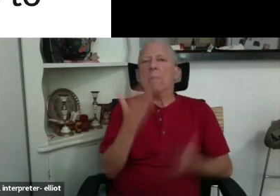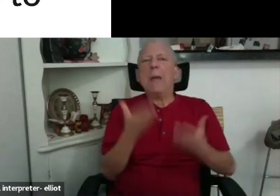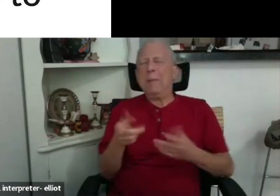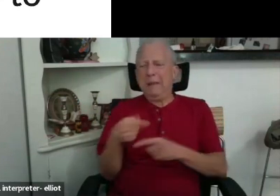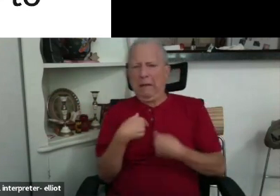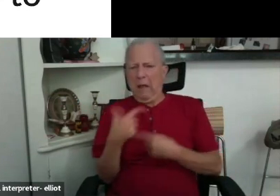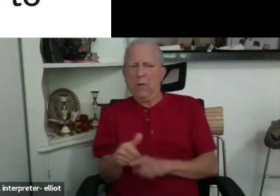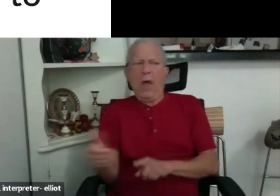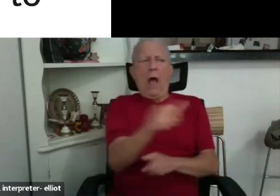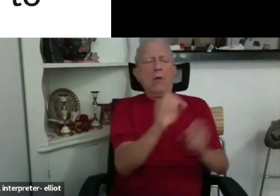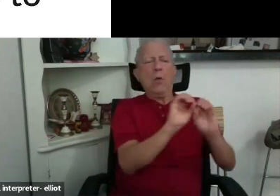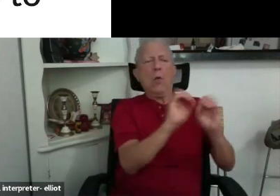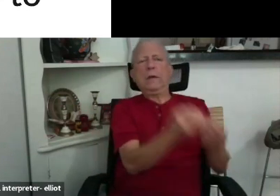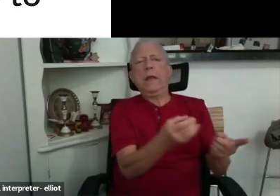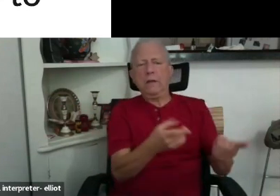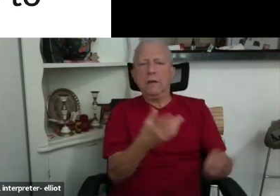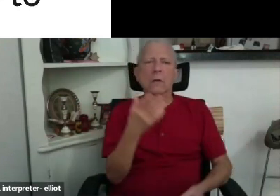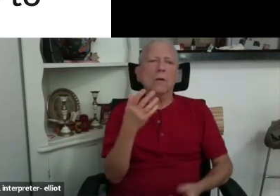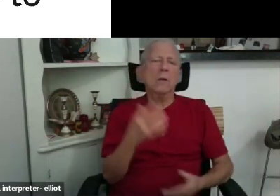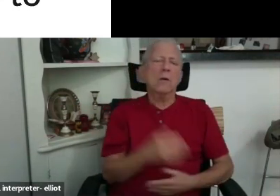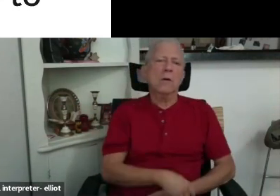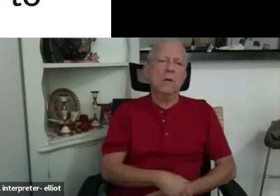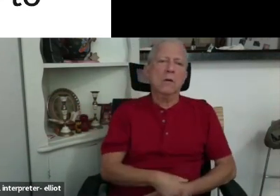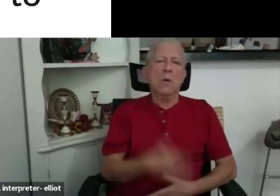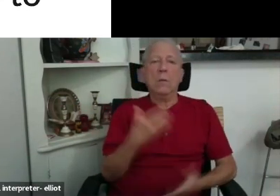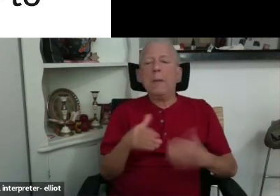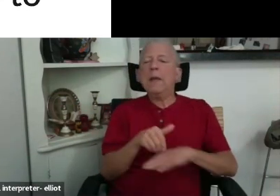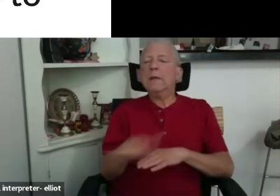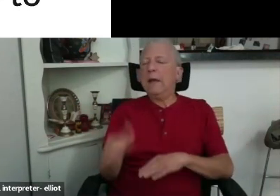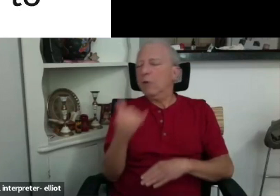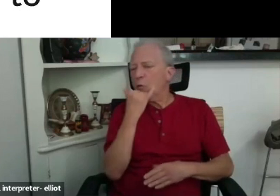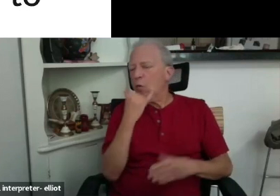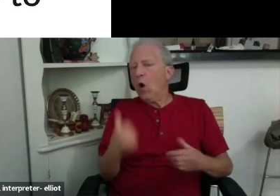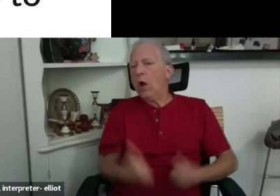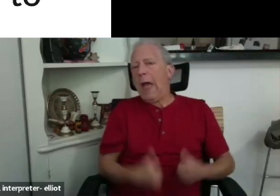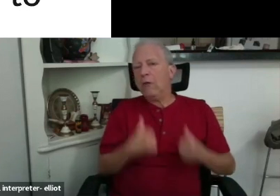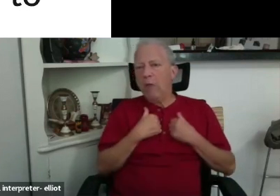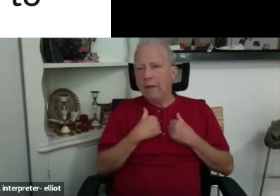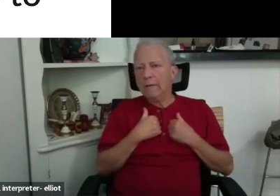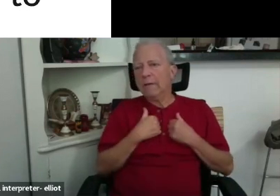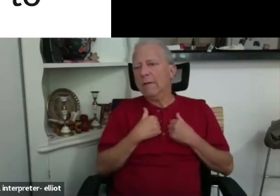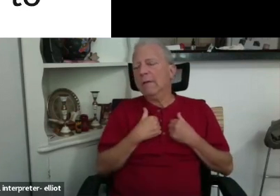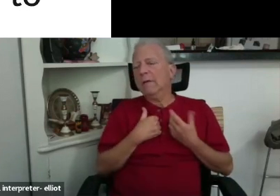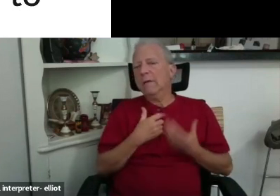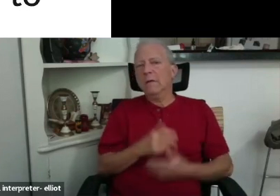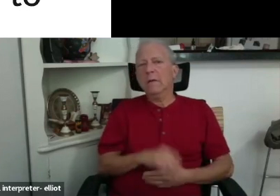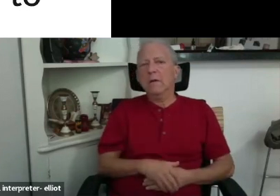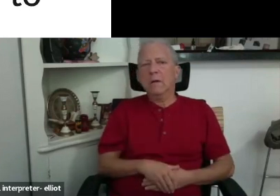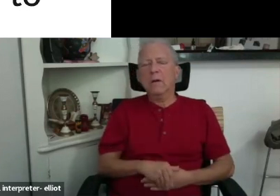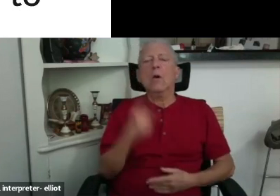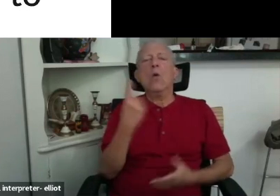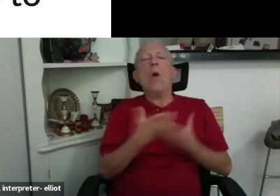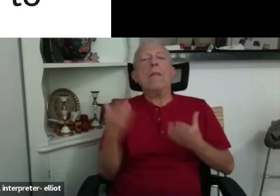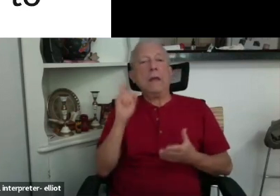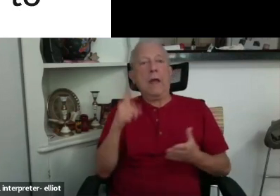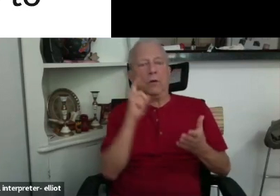organization, or it was sent to the wrong address, although it was on file. One thing to note